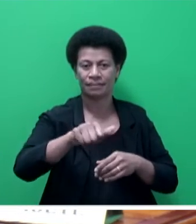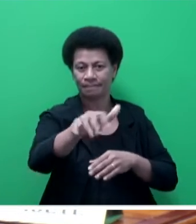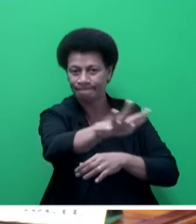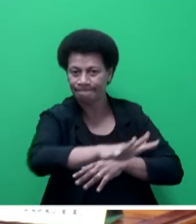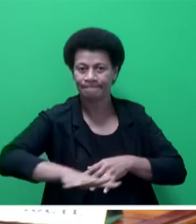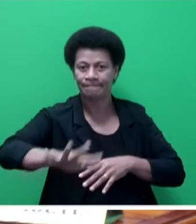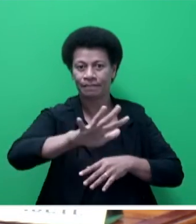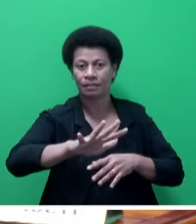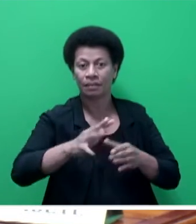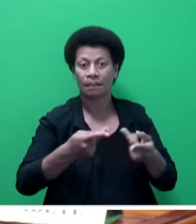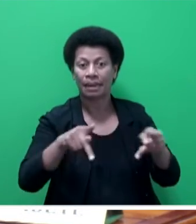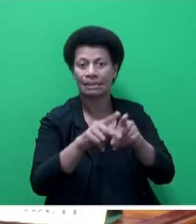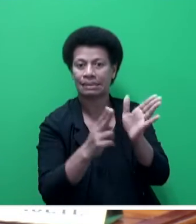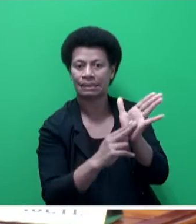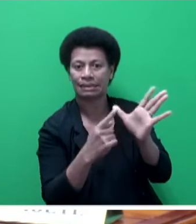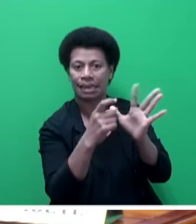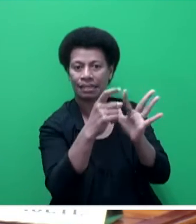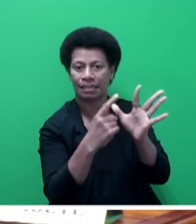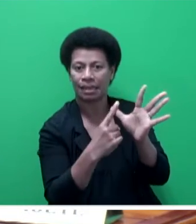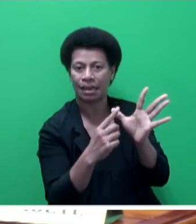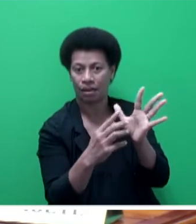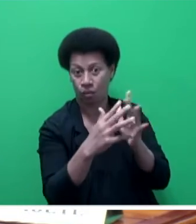from Nandawa to Lami.